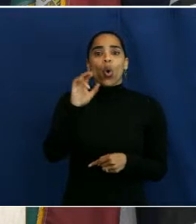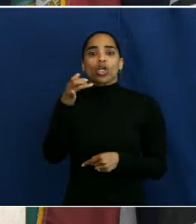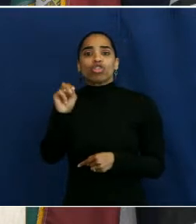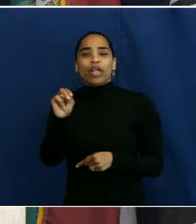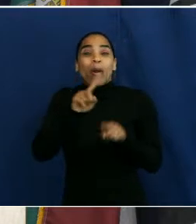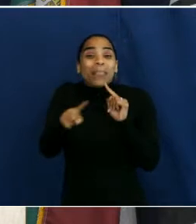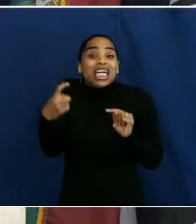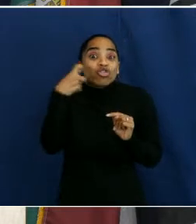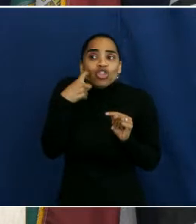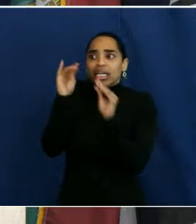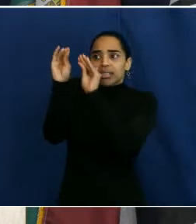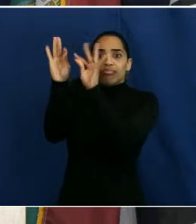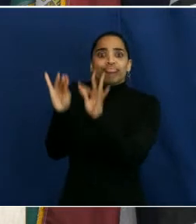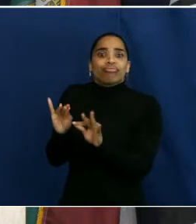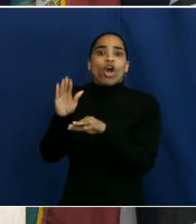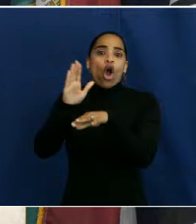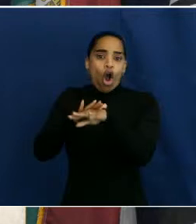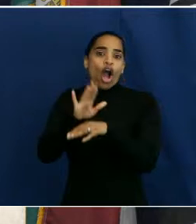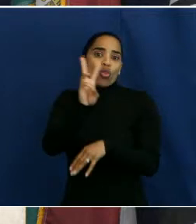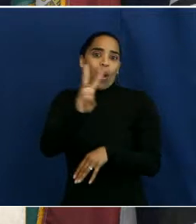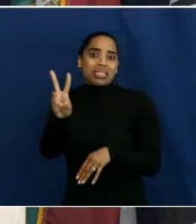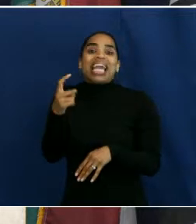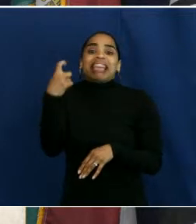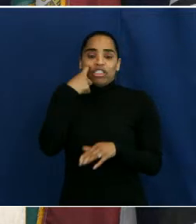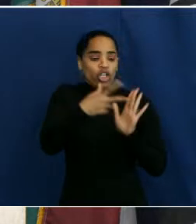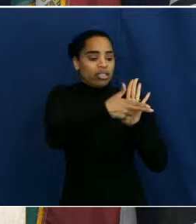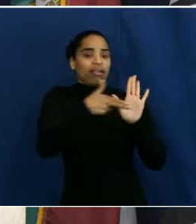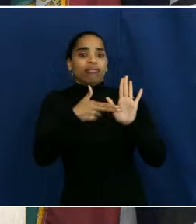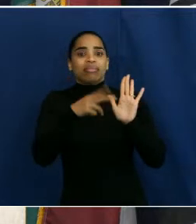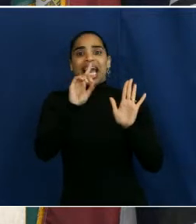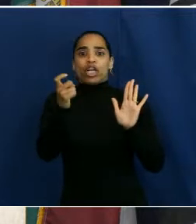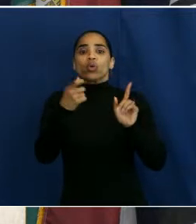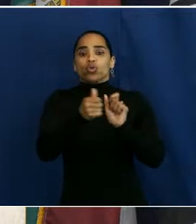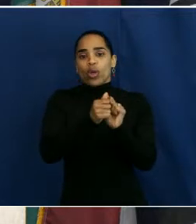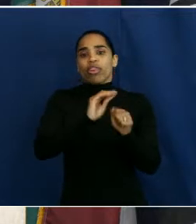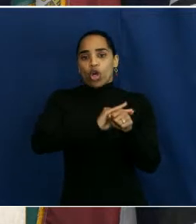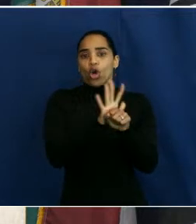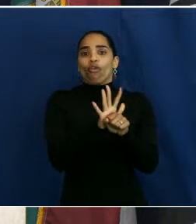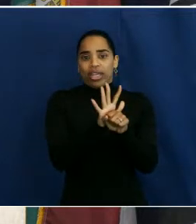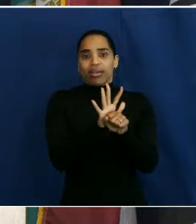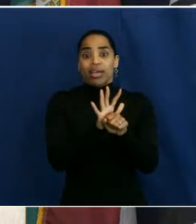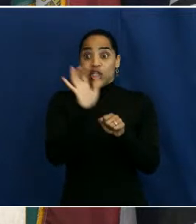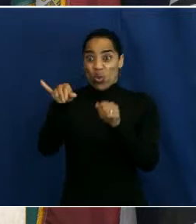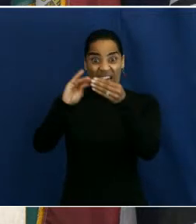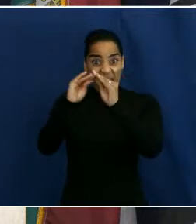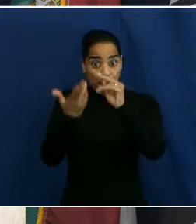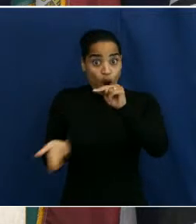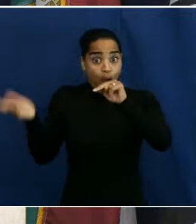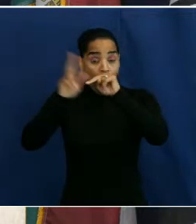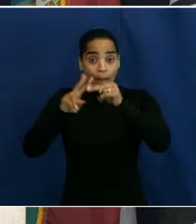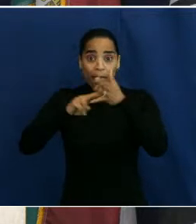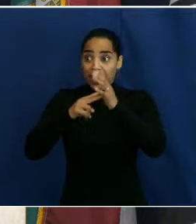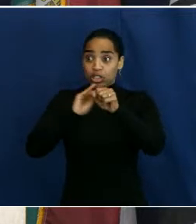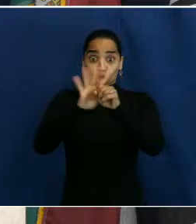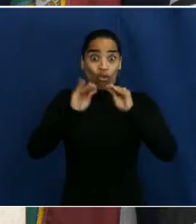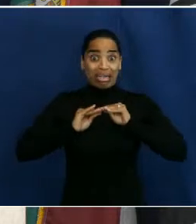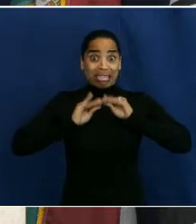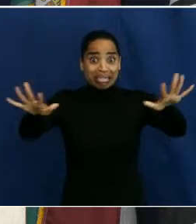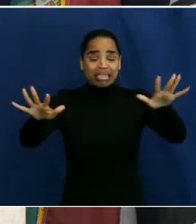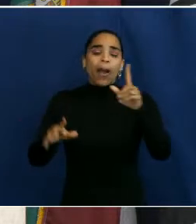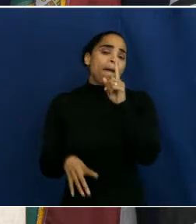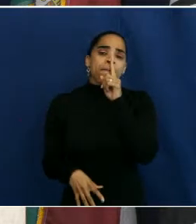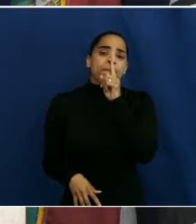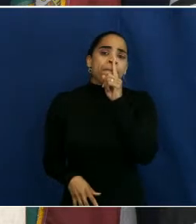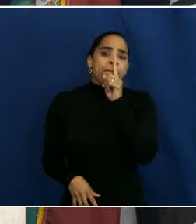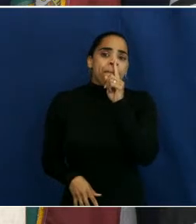been ascribed to COVID. And so I don't want that number today to spike out and be a cause for alarm, just more a reflection of the